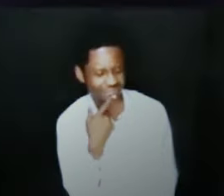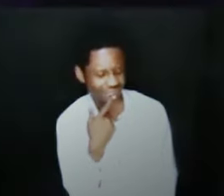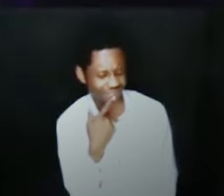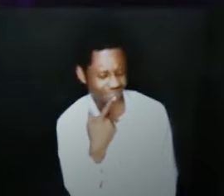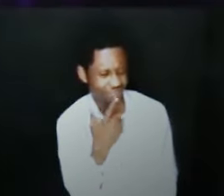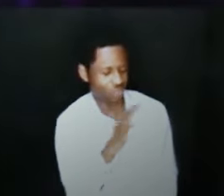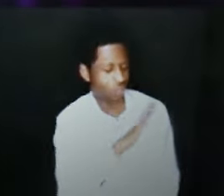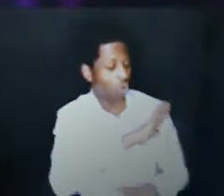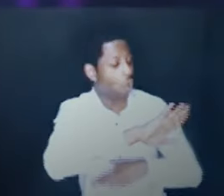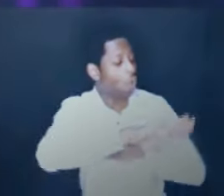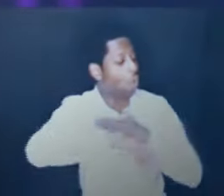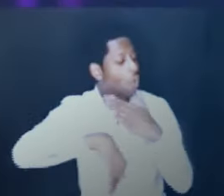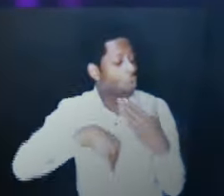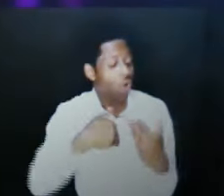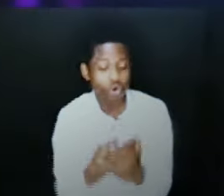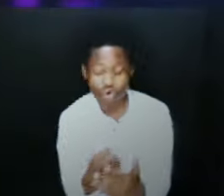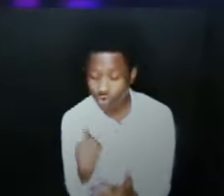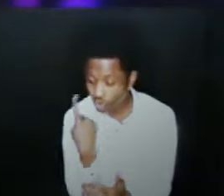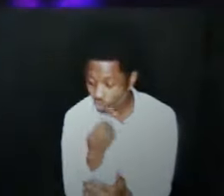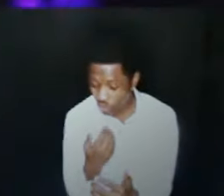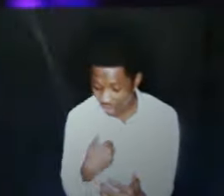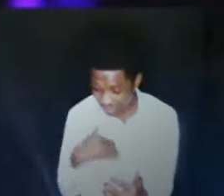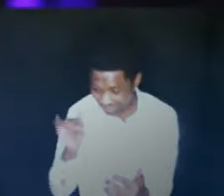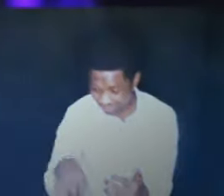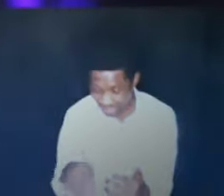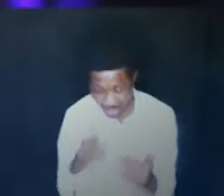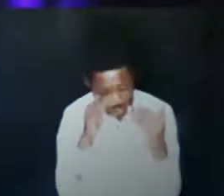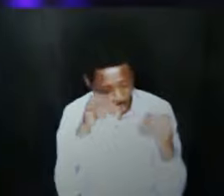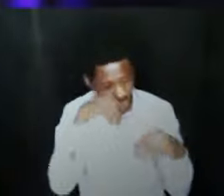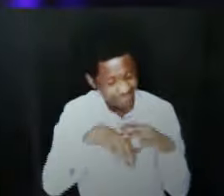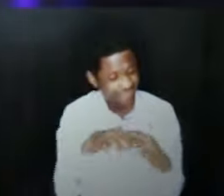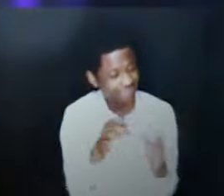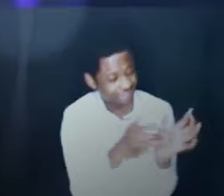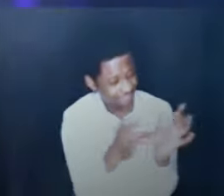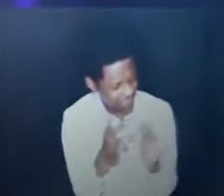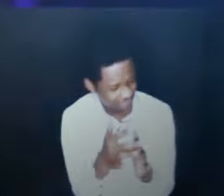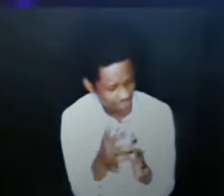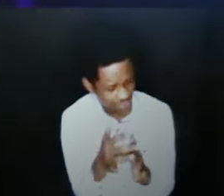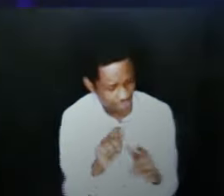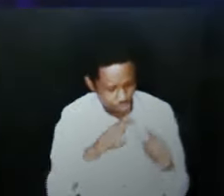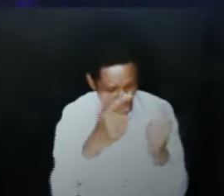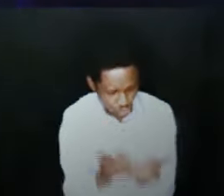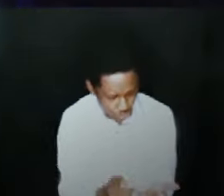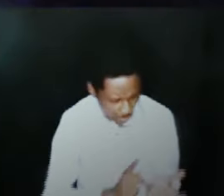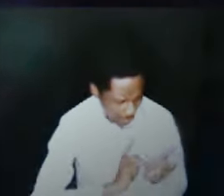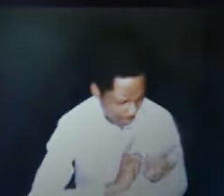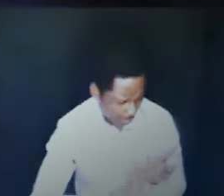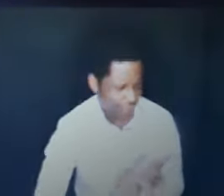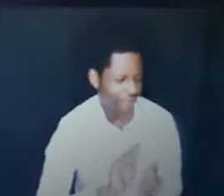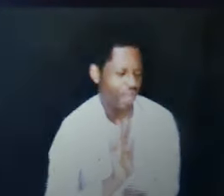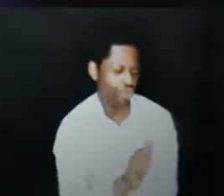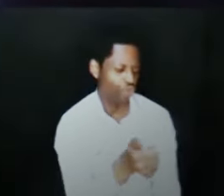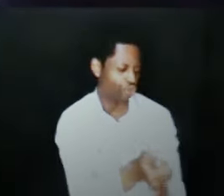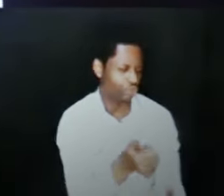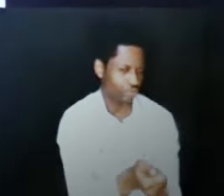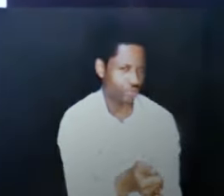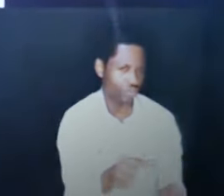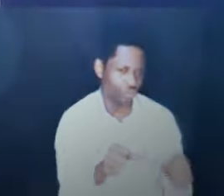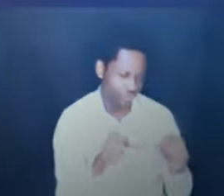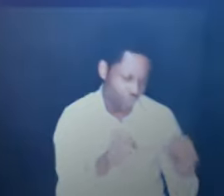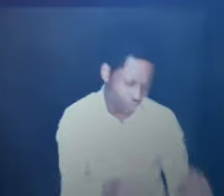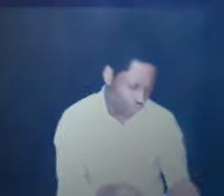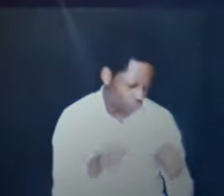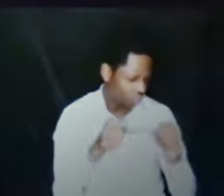that all who have this hope in him purify themselves, that is